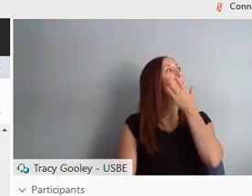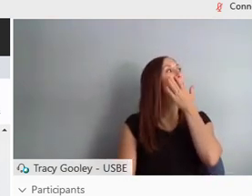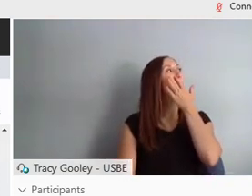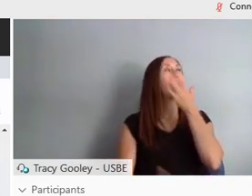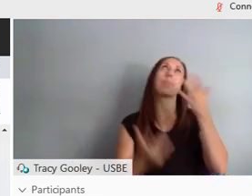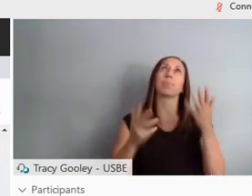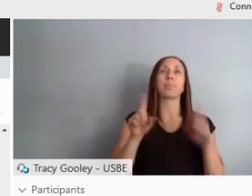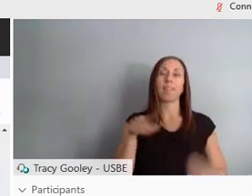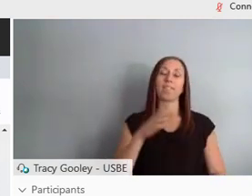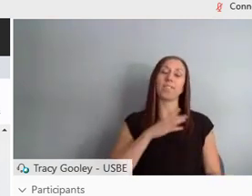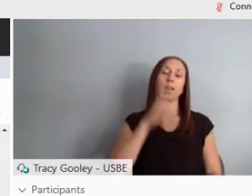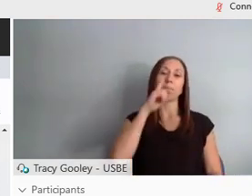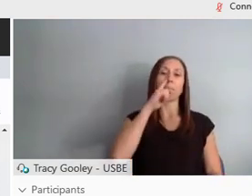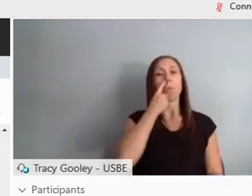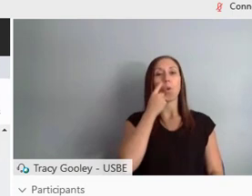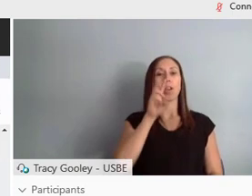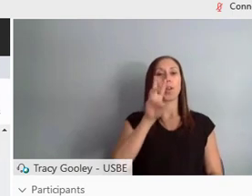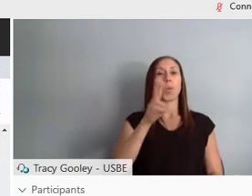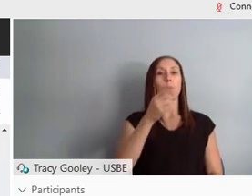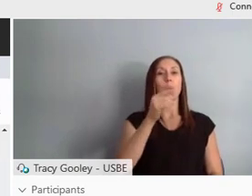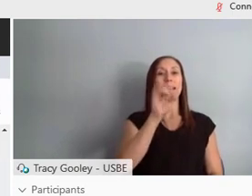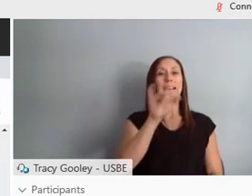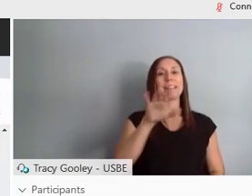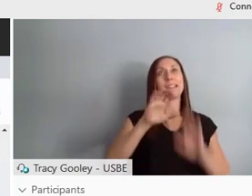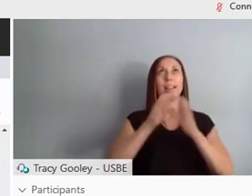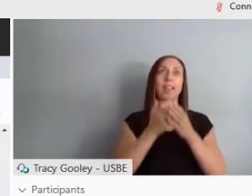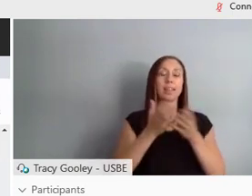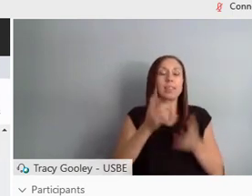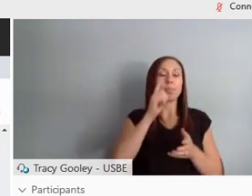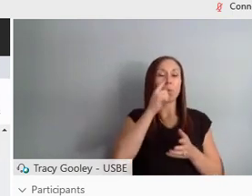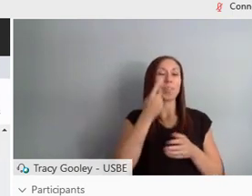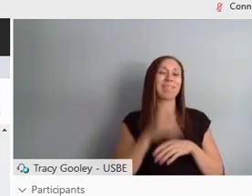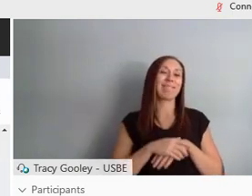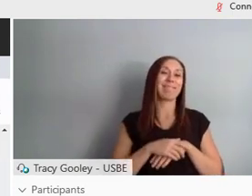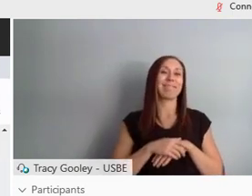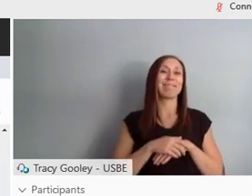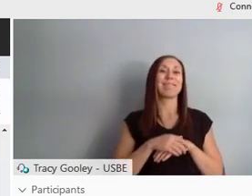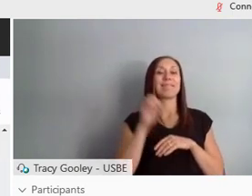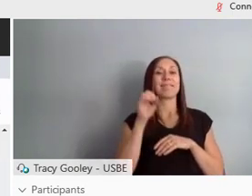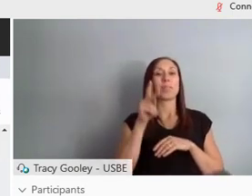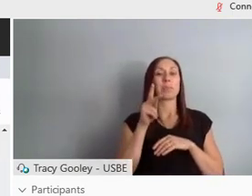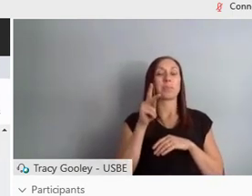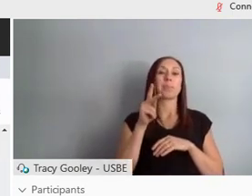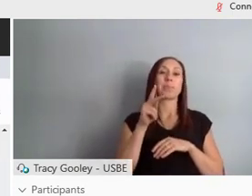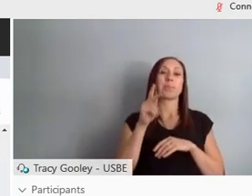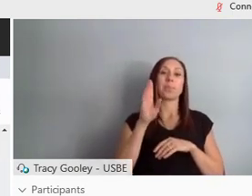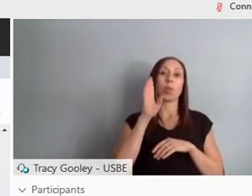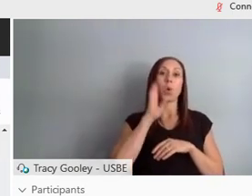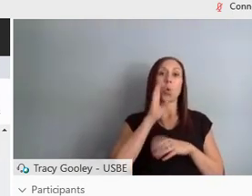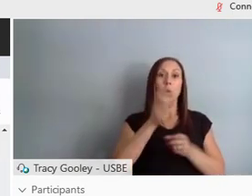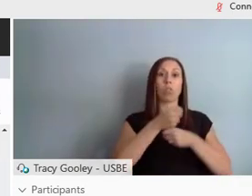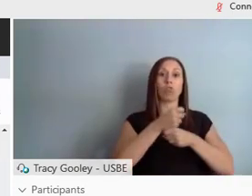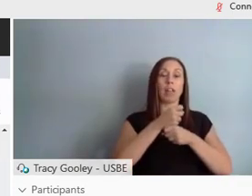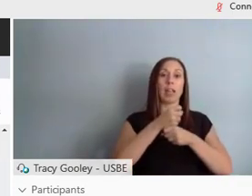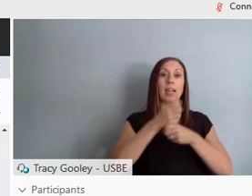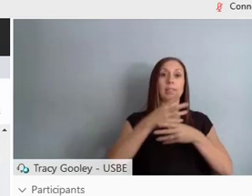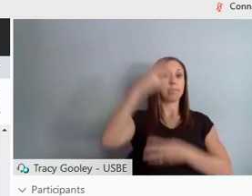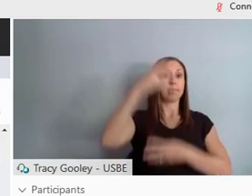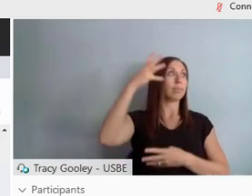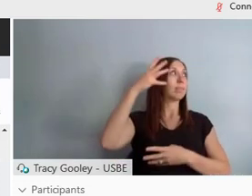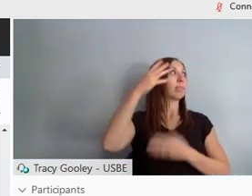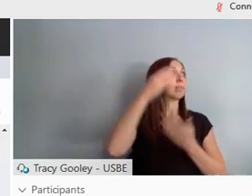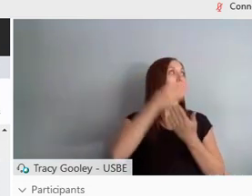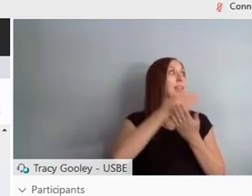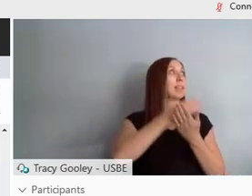Whitney's class. I guess we'll just have to be boring because her name is too long. So it will populate a list of